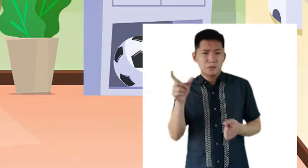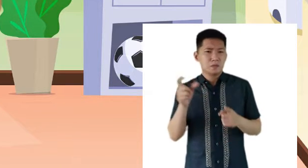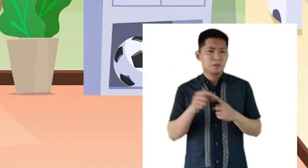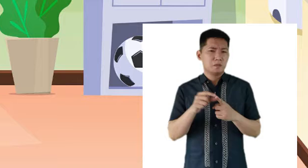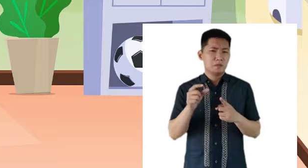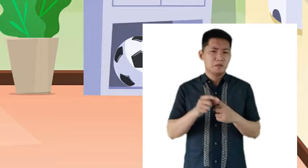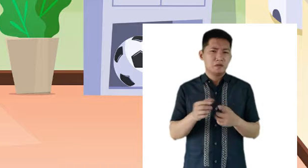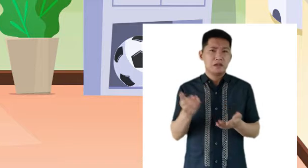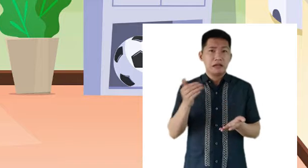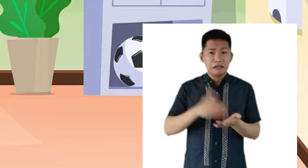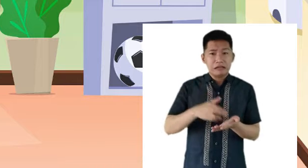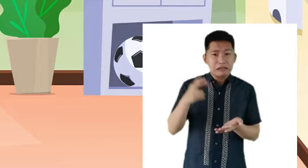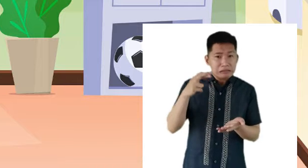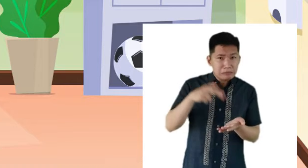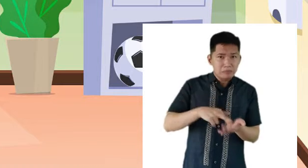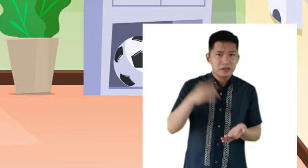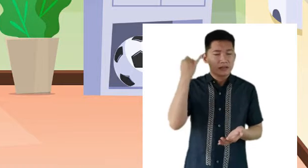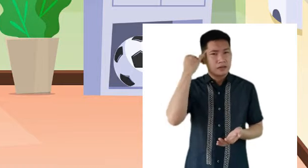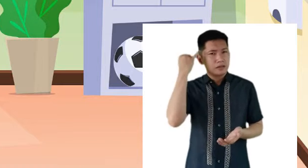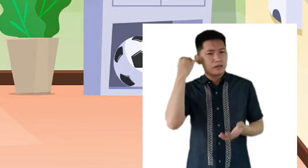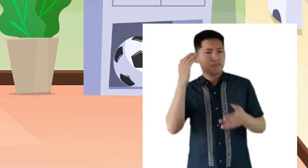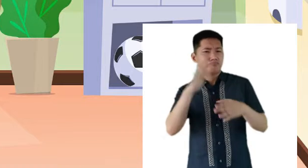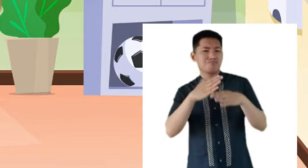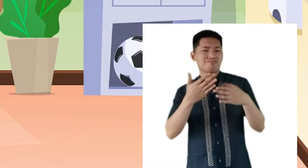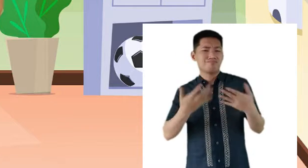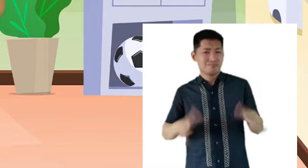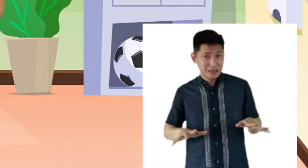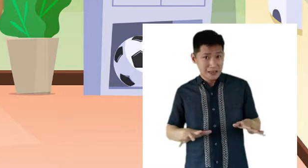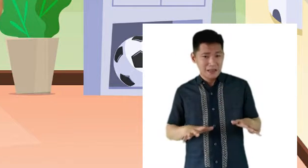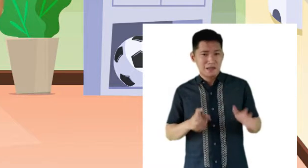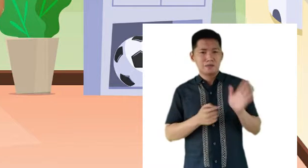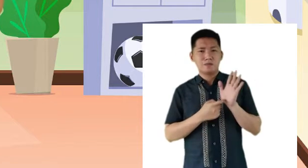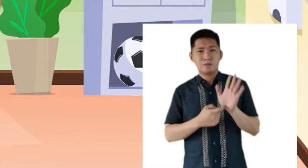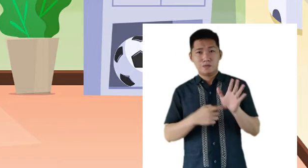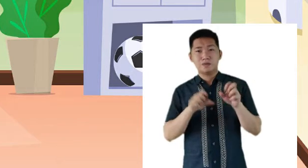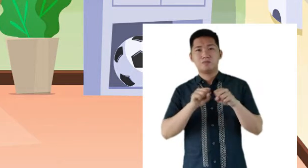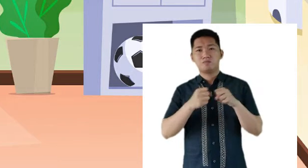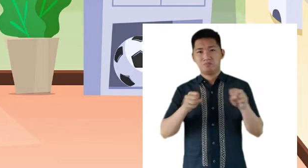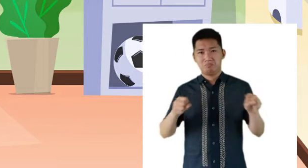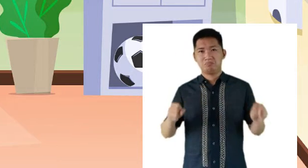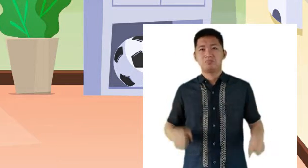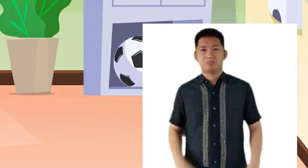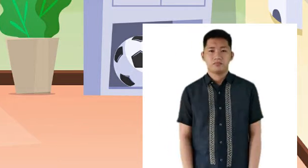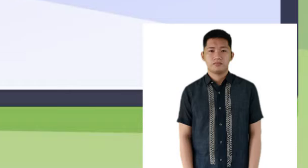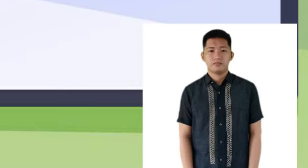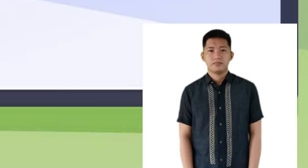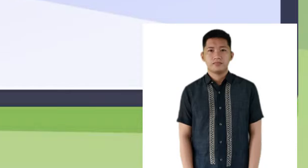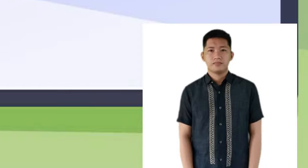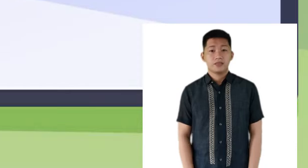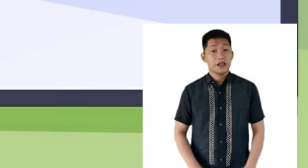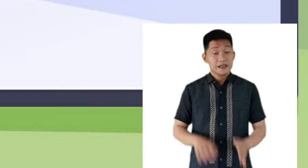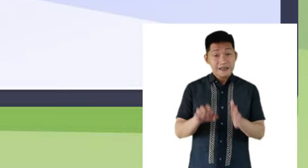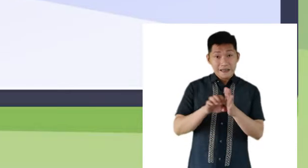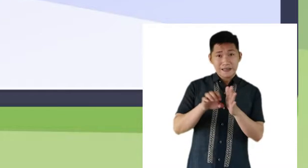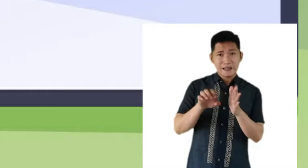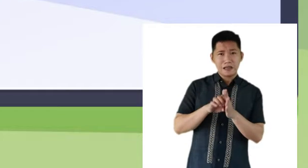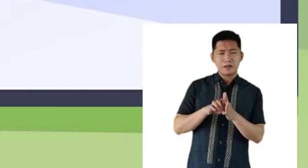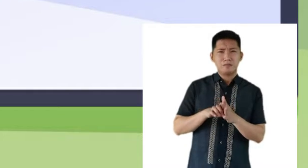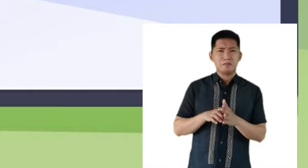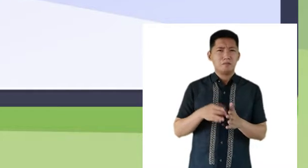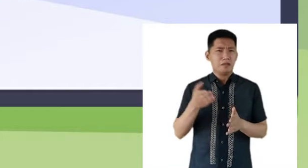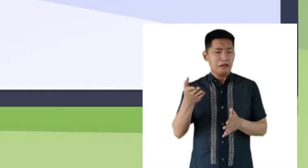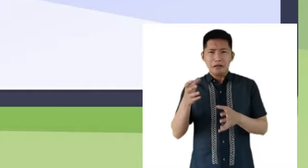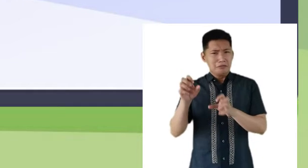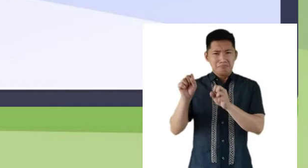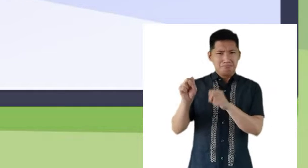Do not use words that merely repeat the ideas already expressed in the sentence. Example,